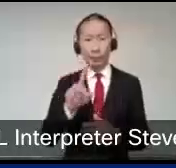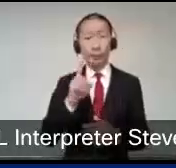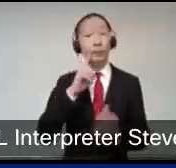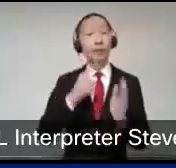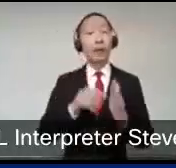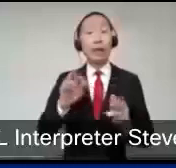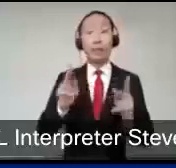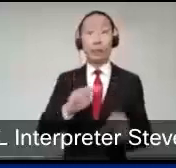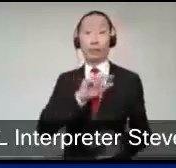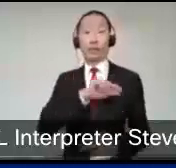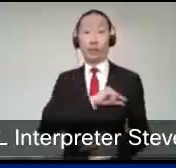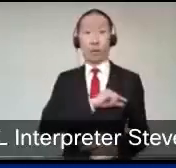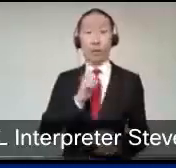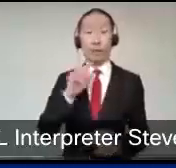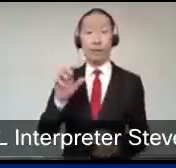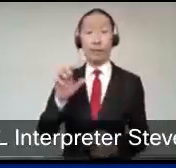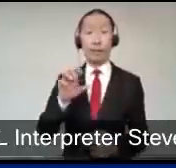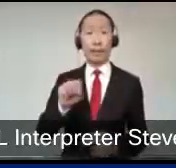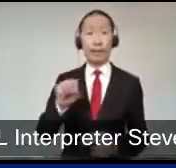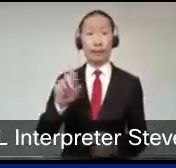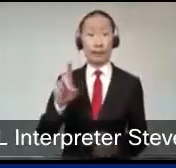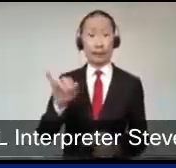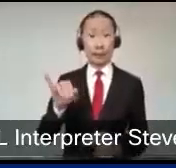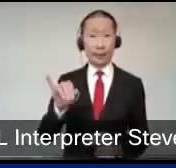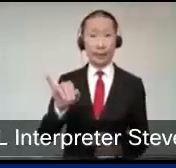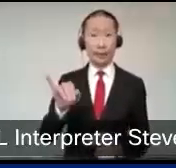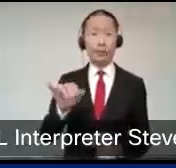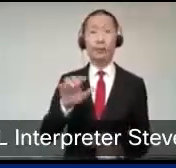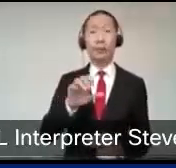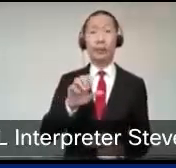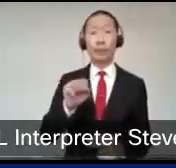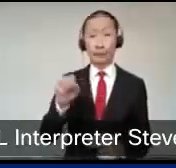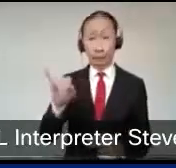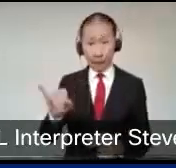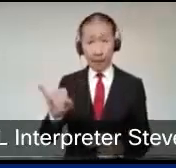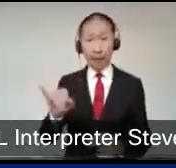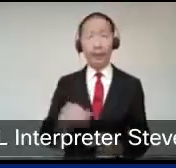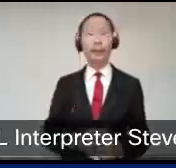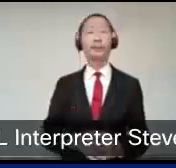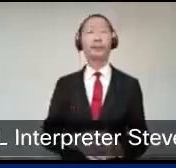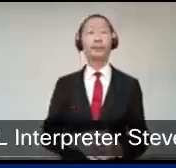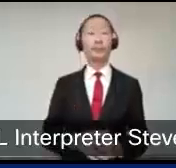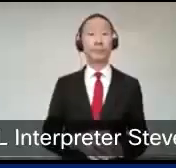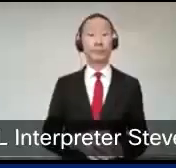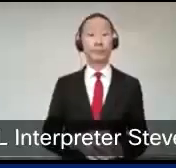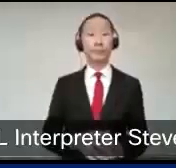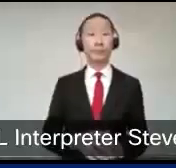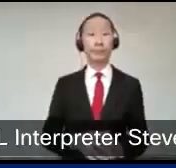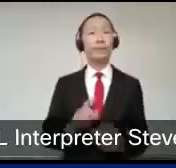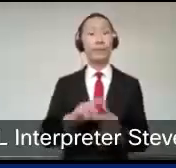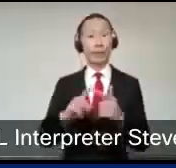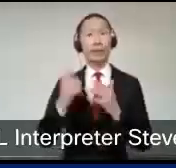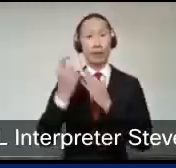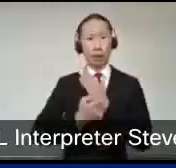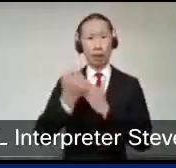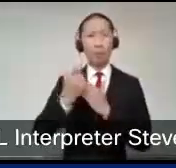is eligible for supplemental security income or Social Security disability insurance, then they